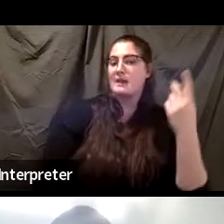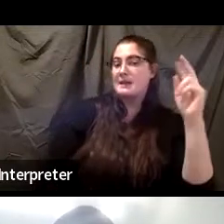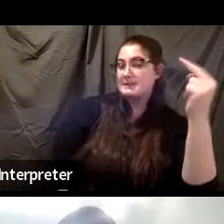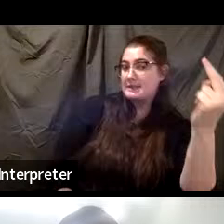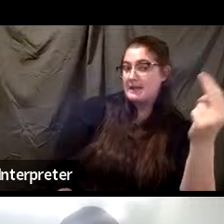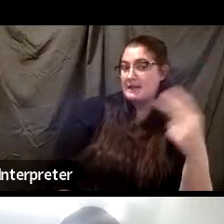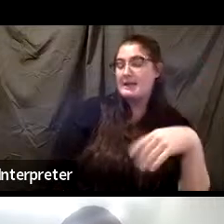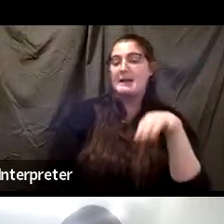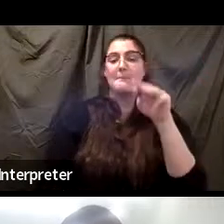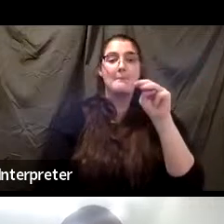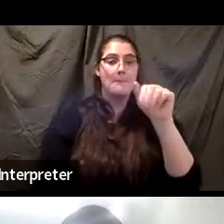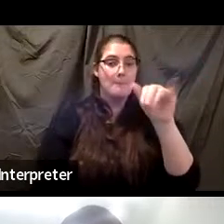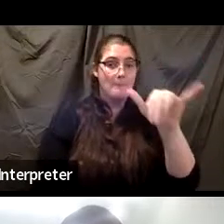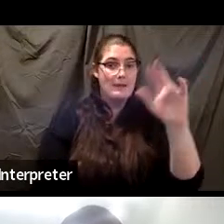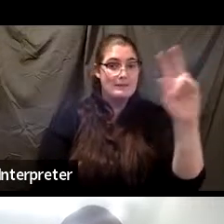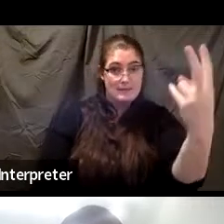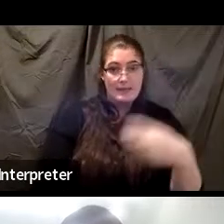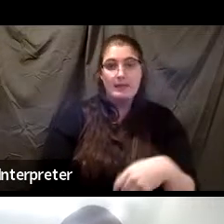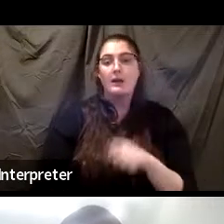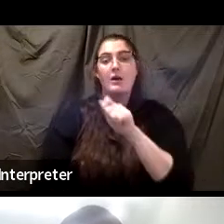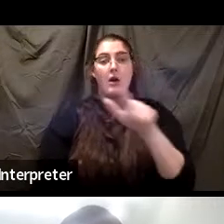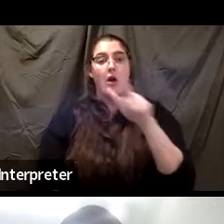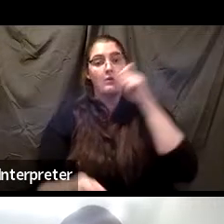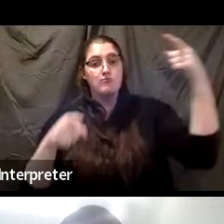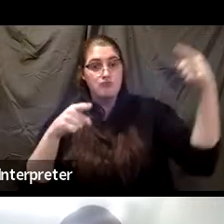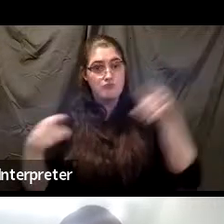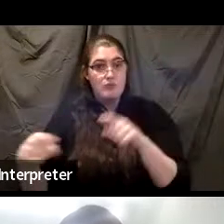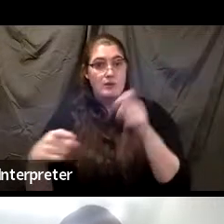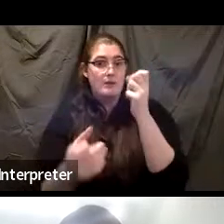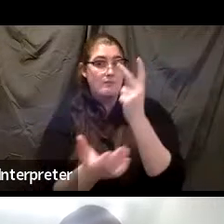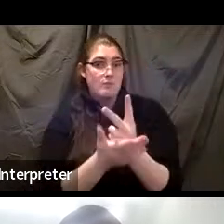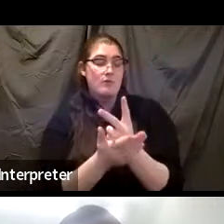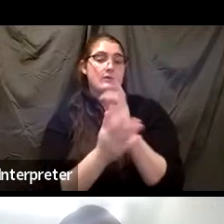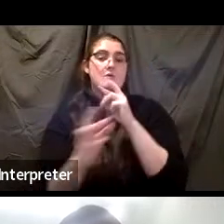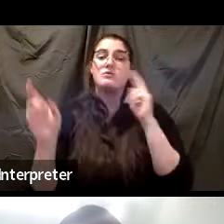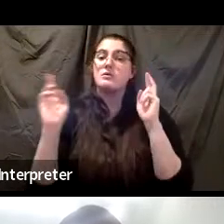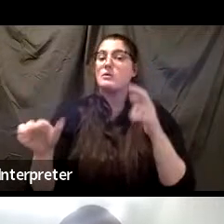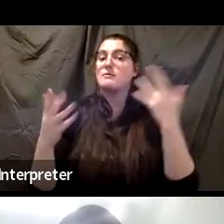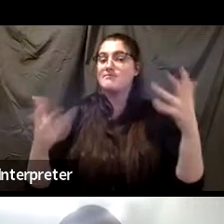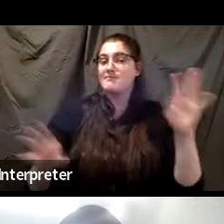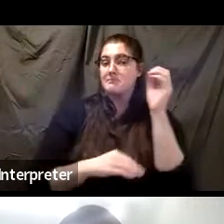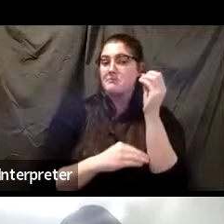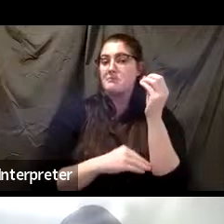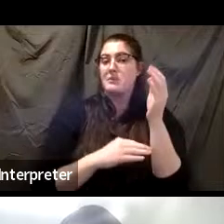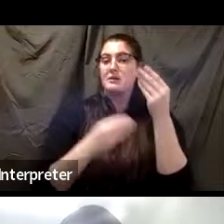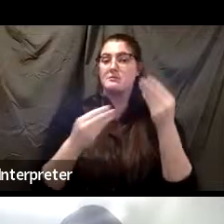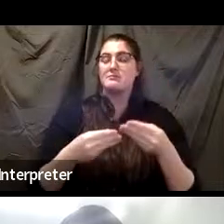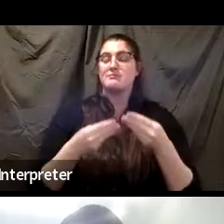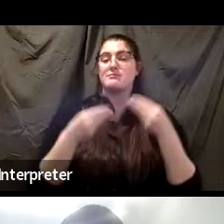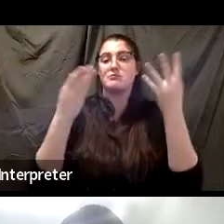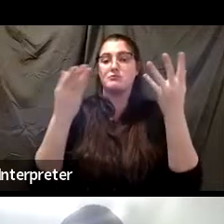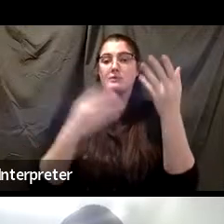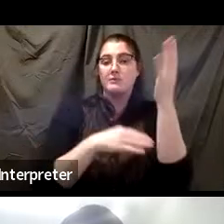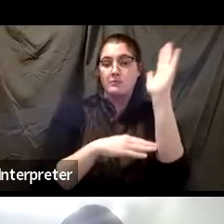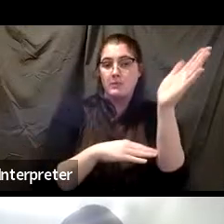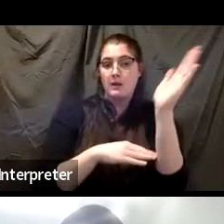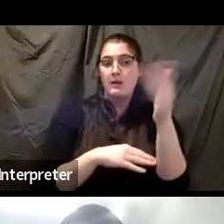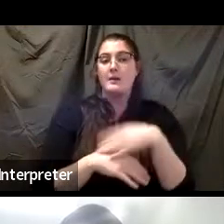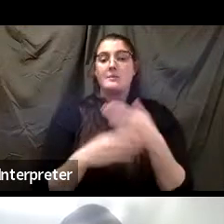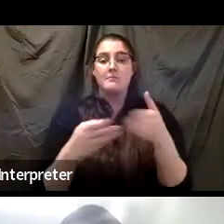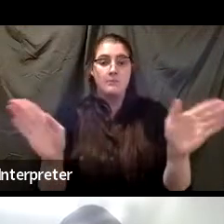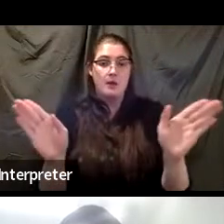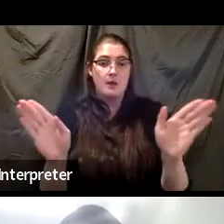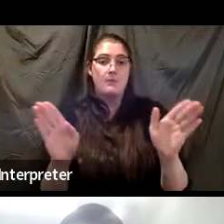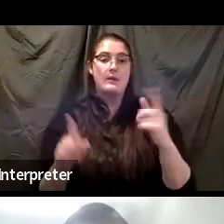by Commissioner May. All in favor of approving the report as presented to the public, say aye.